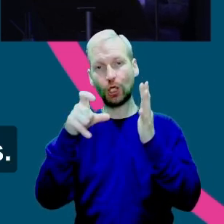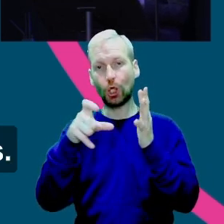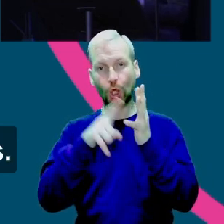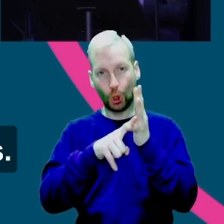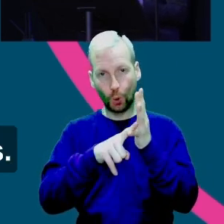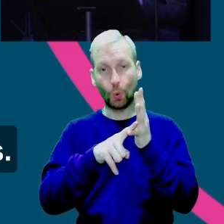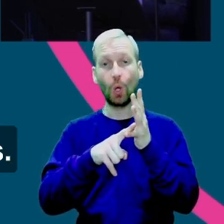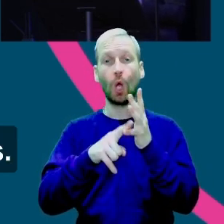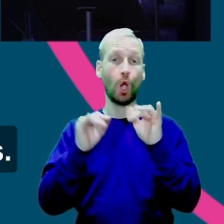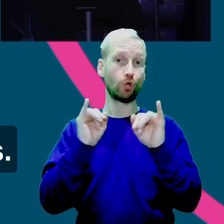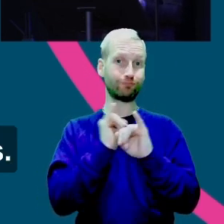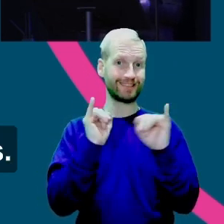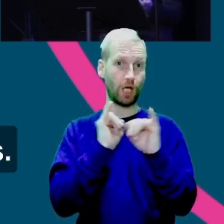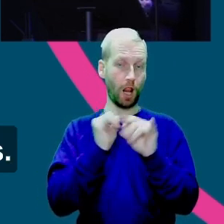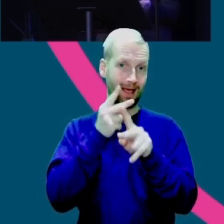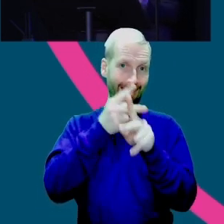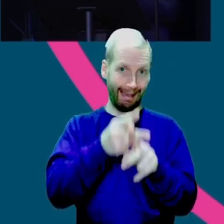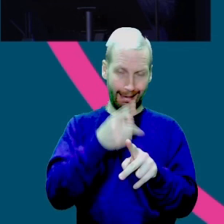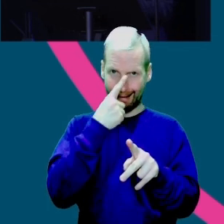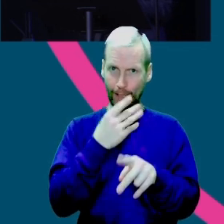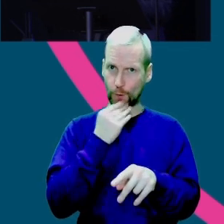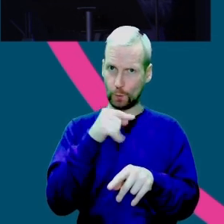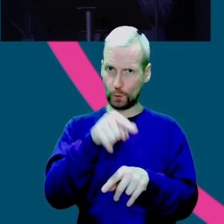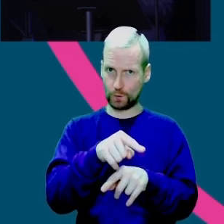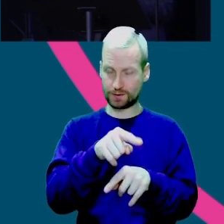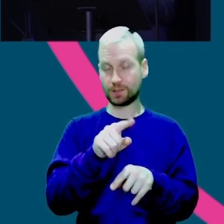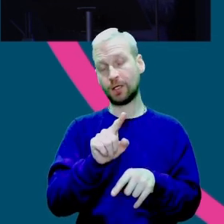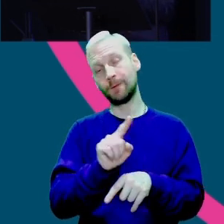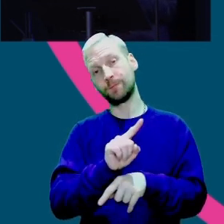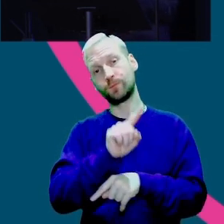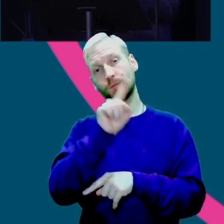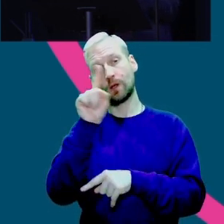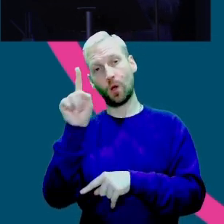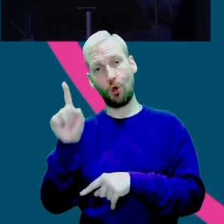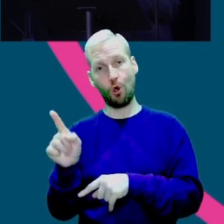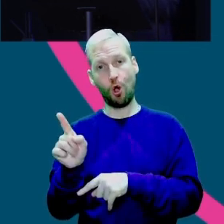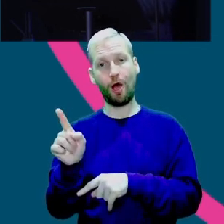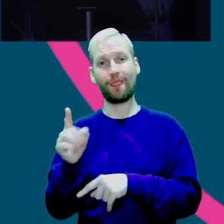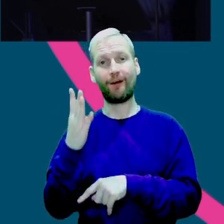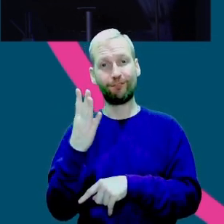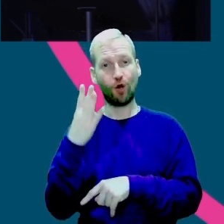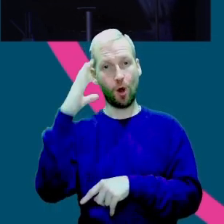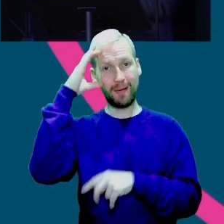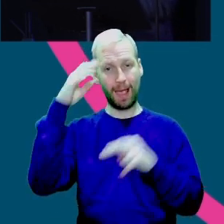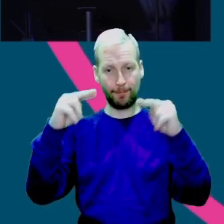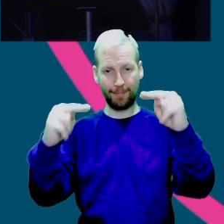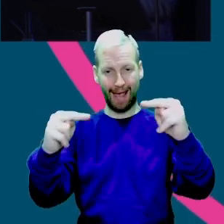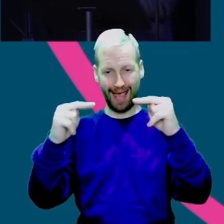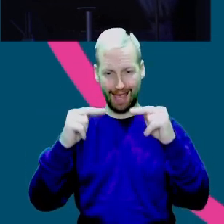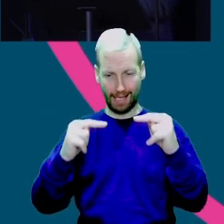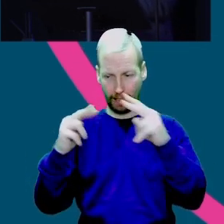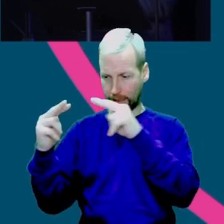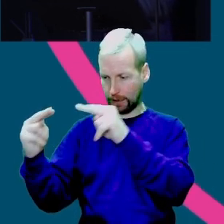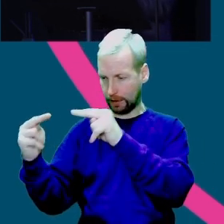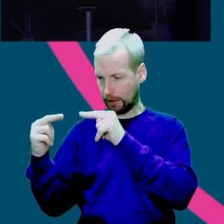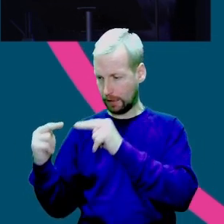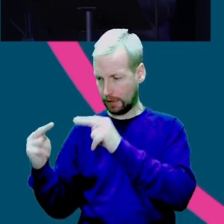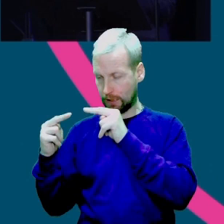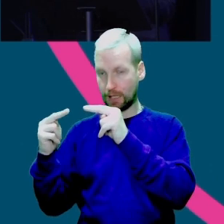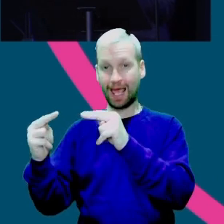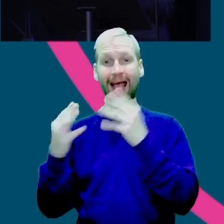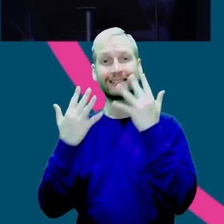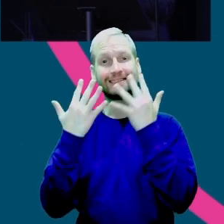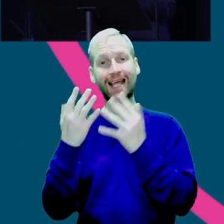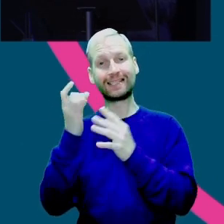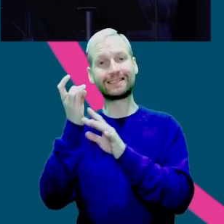could use those rooms. And then the other 4-bedded bays and the other 10 single rooms